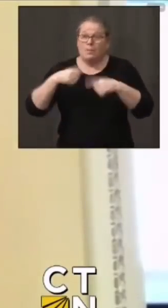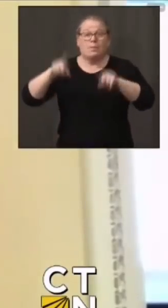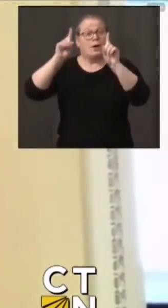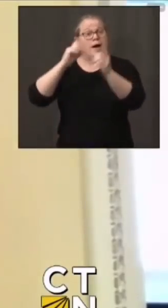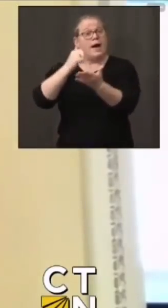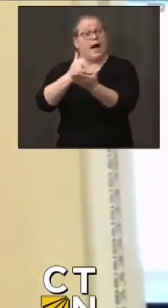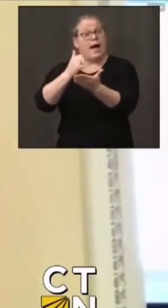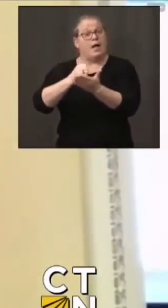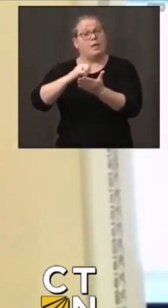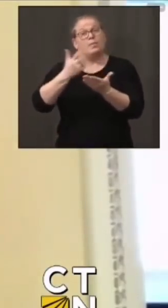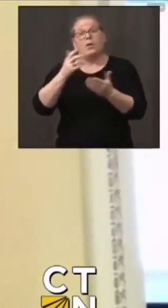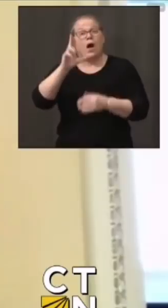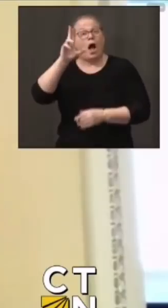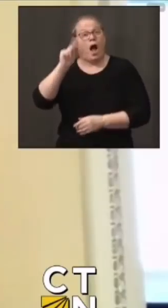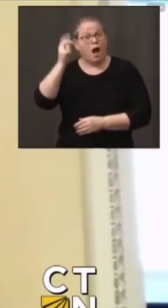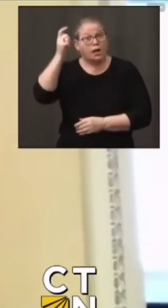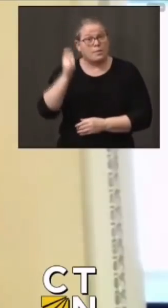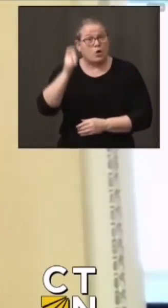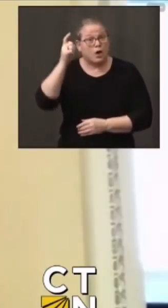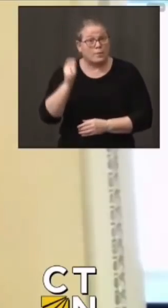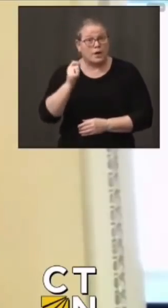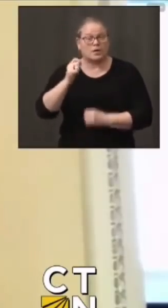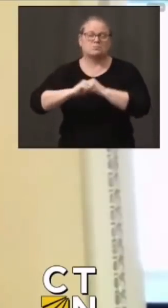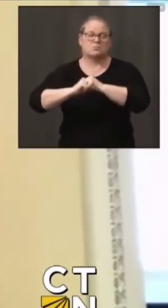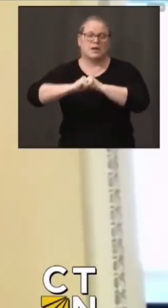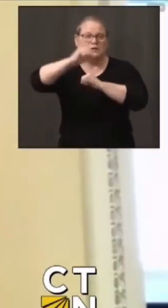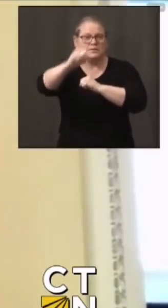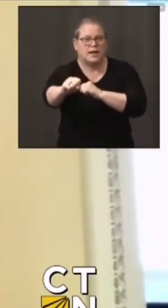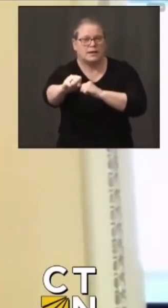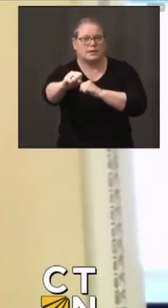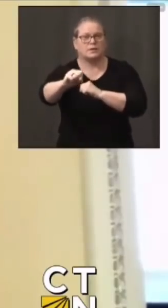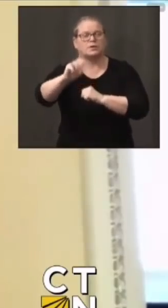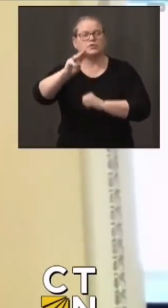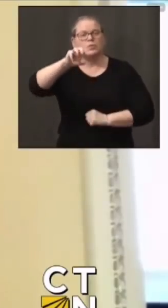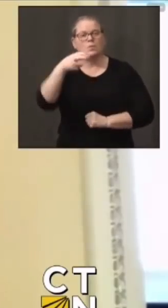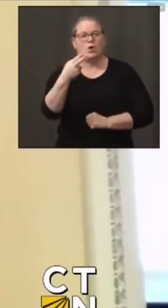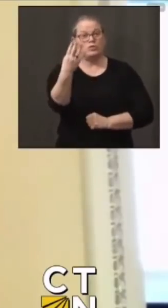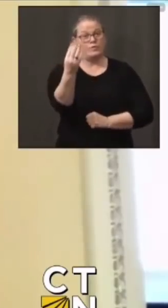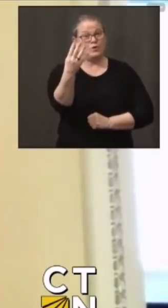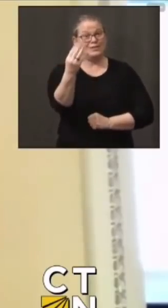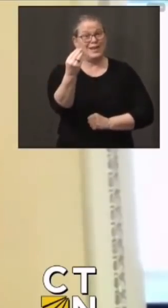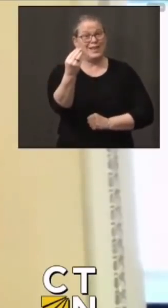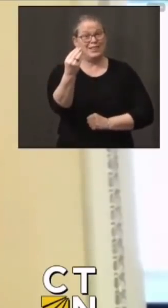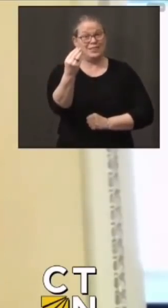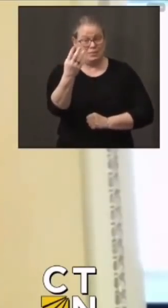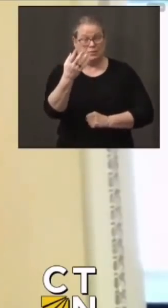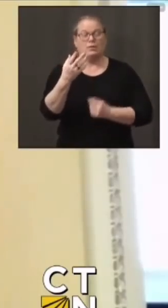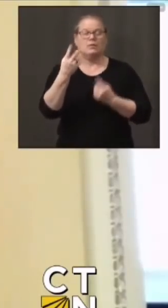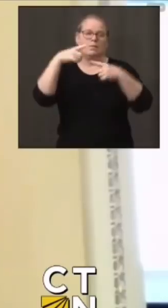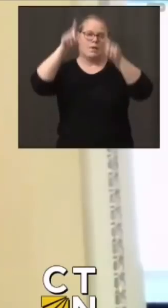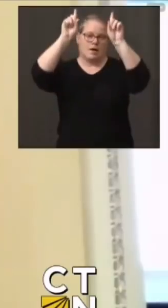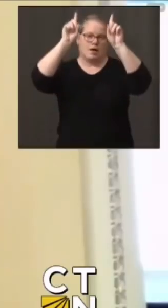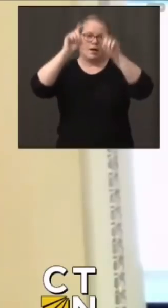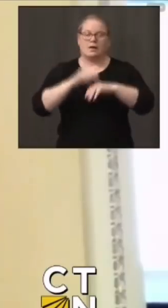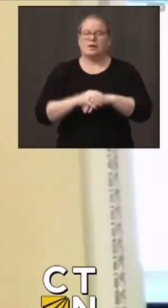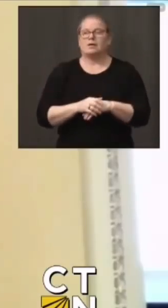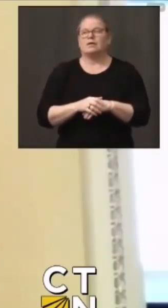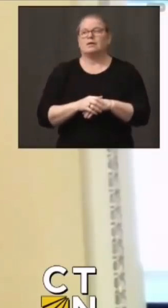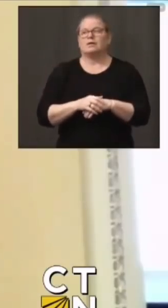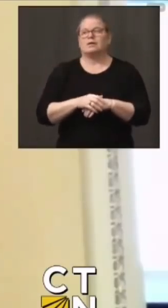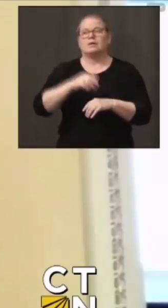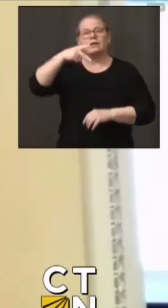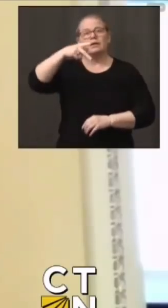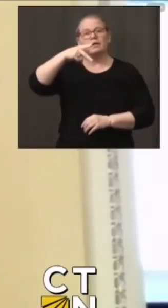unemployment insurance UI programs have been extended to March 14th, extending the Pandemic